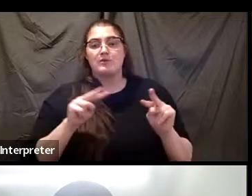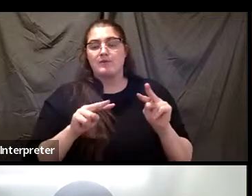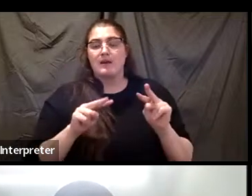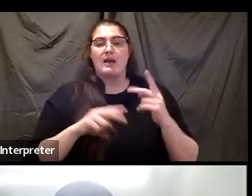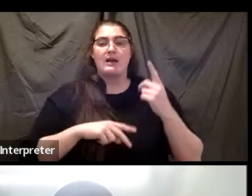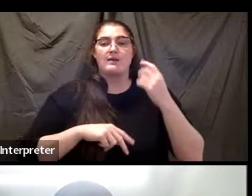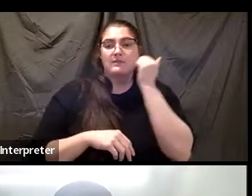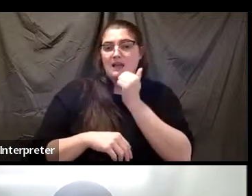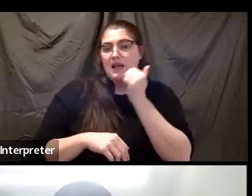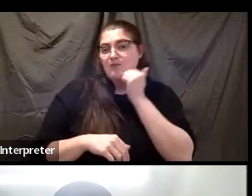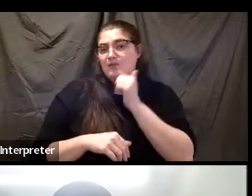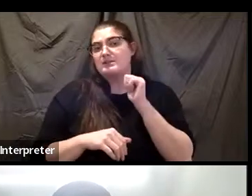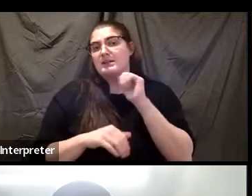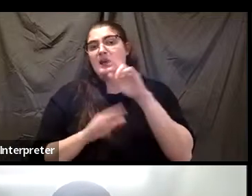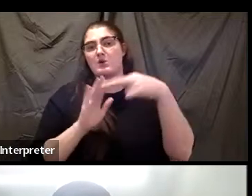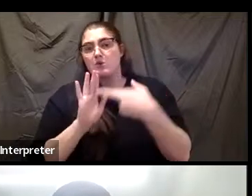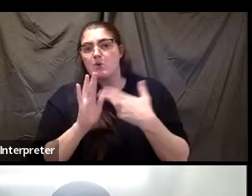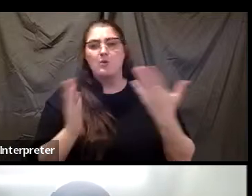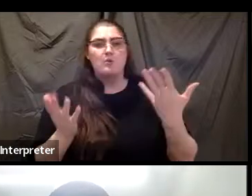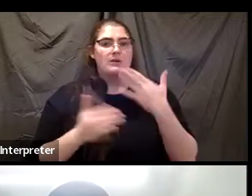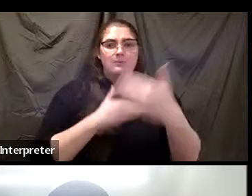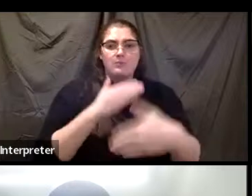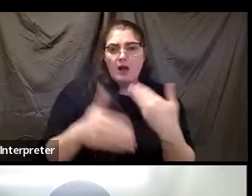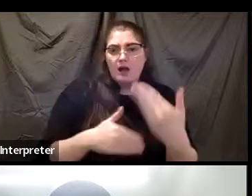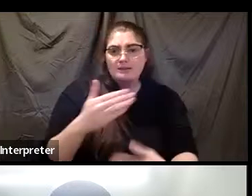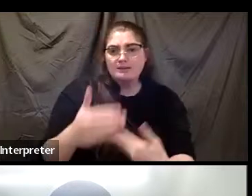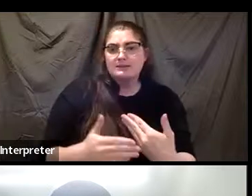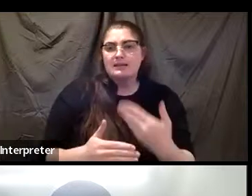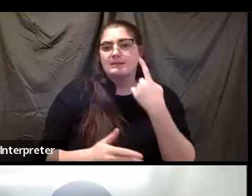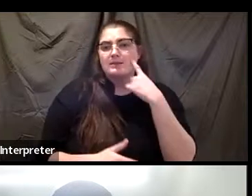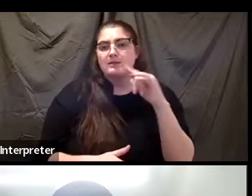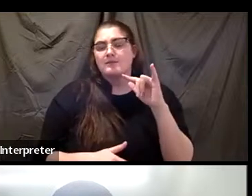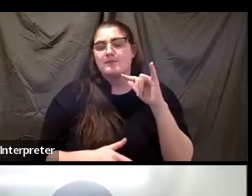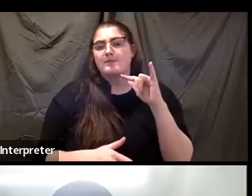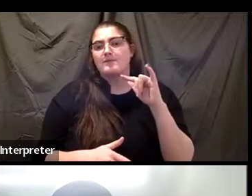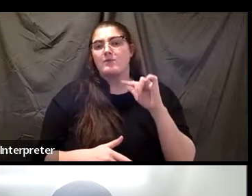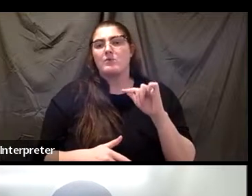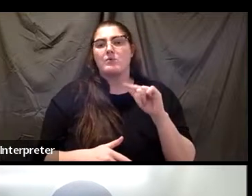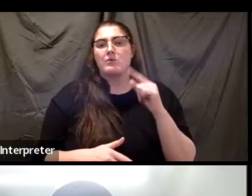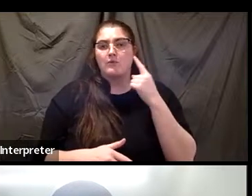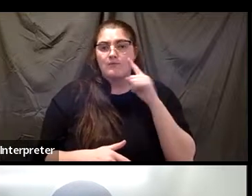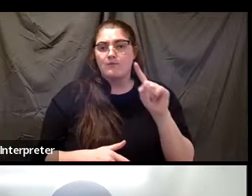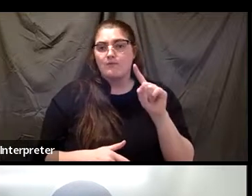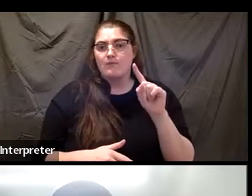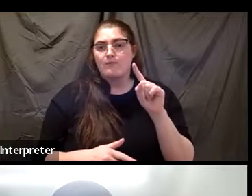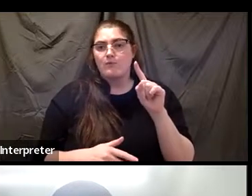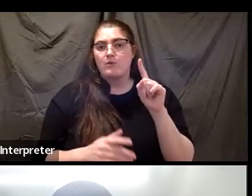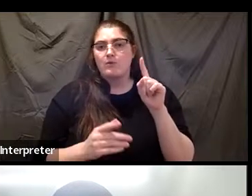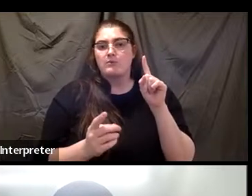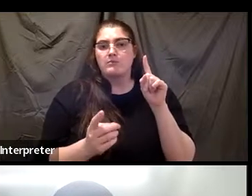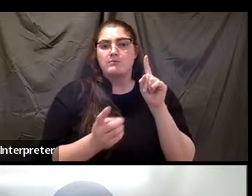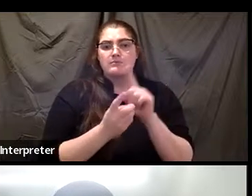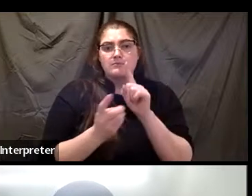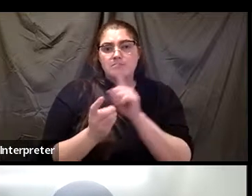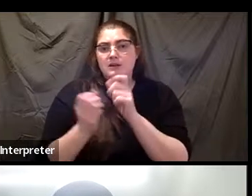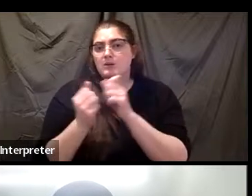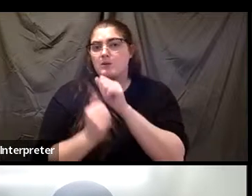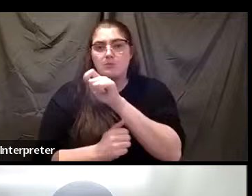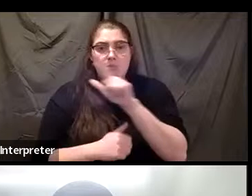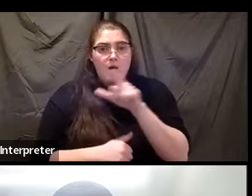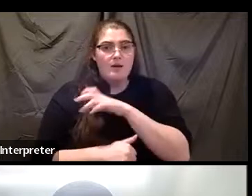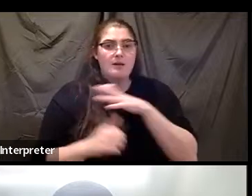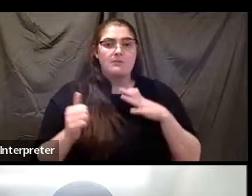day-to-day protocols, what the process is for interfacing and with all commissioners to give all commissioners